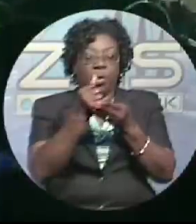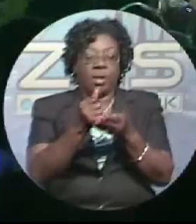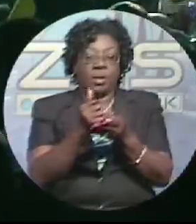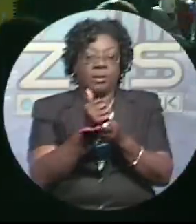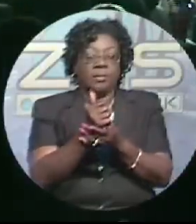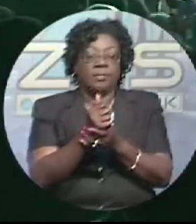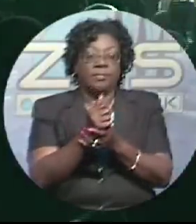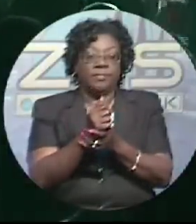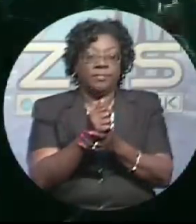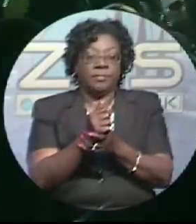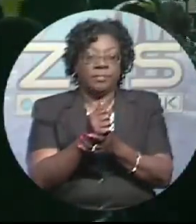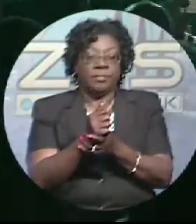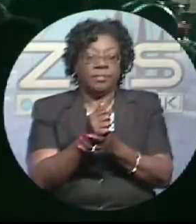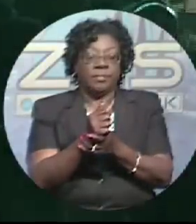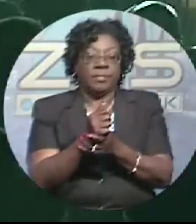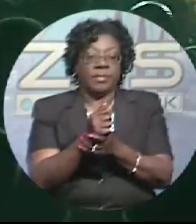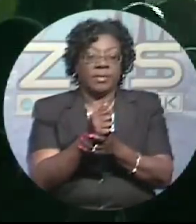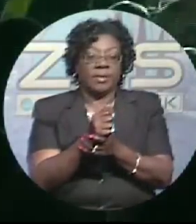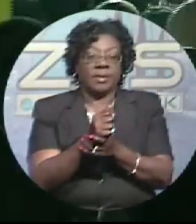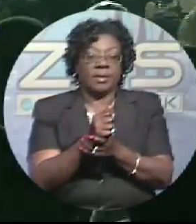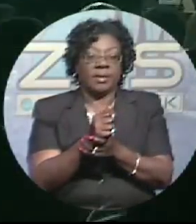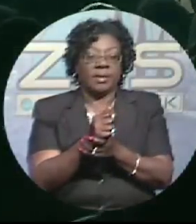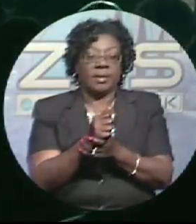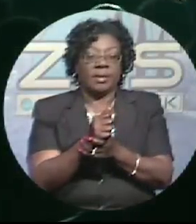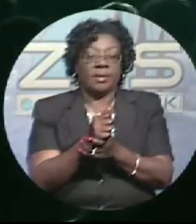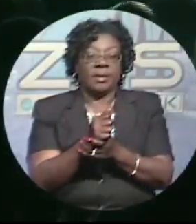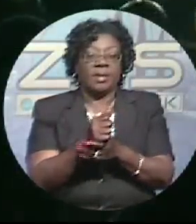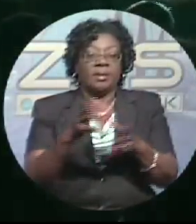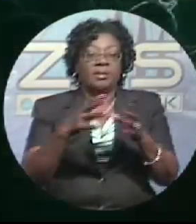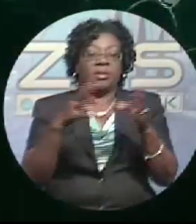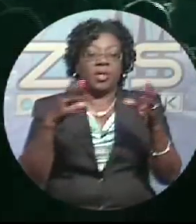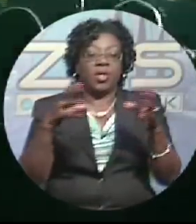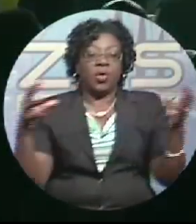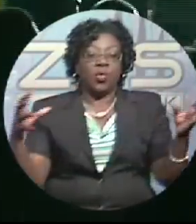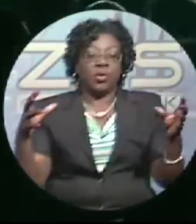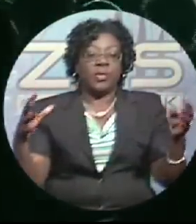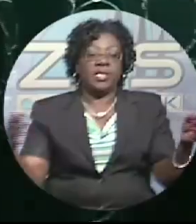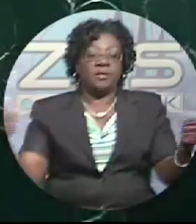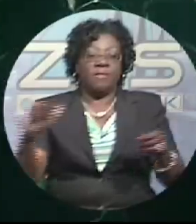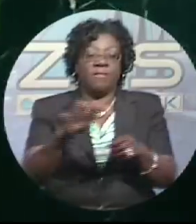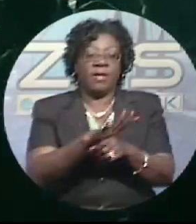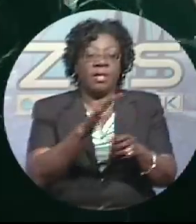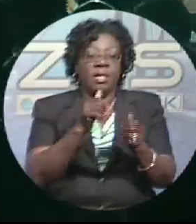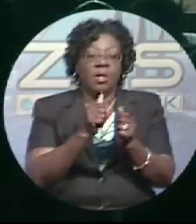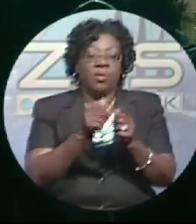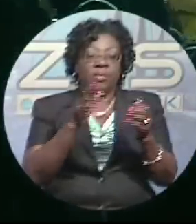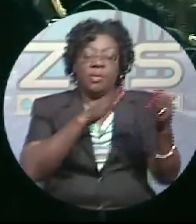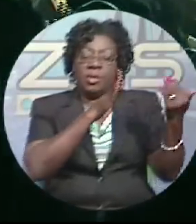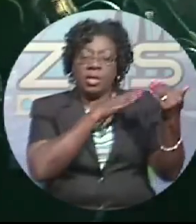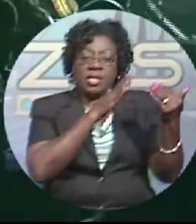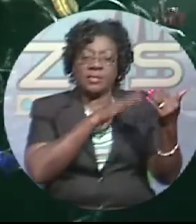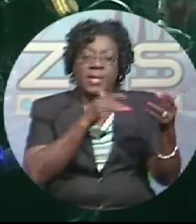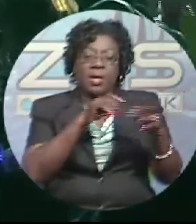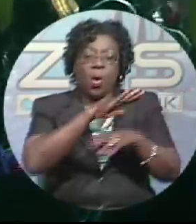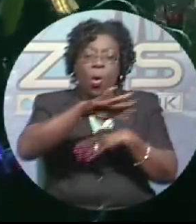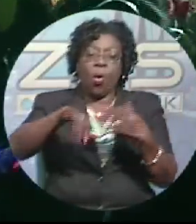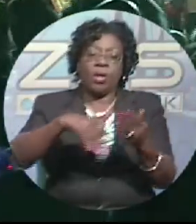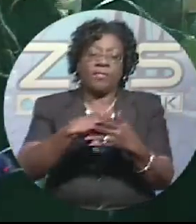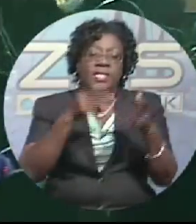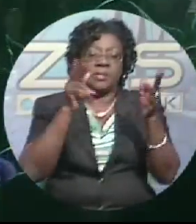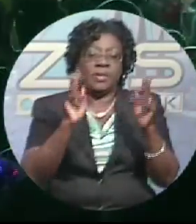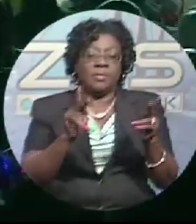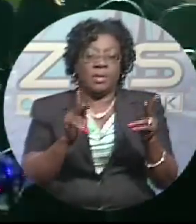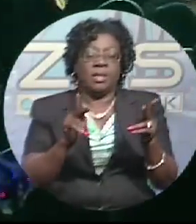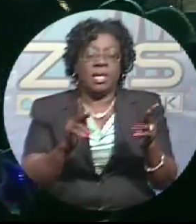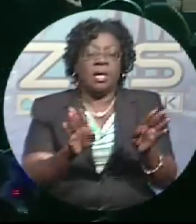fort. I mean, the fort is a huge place to fill. We didn't expect to have it overflow. But for